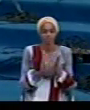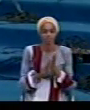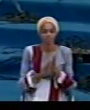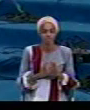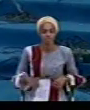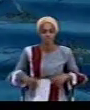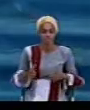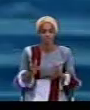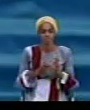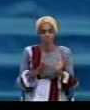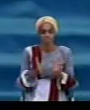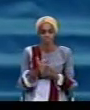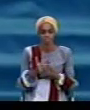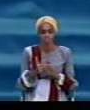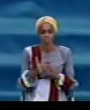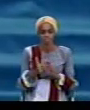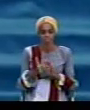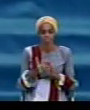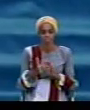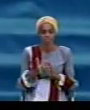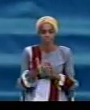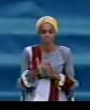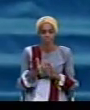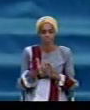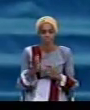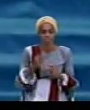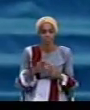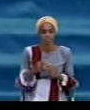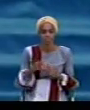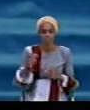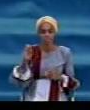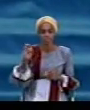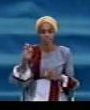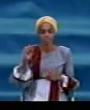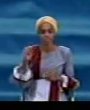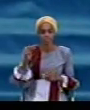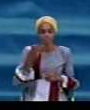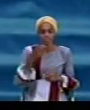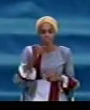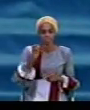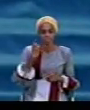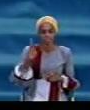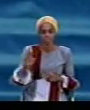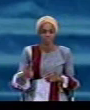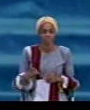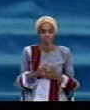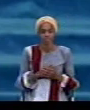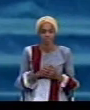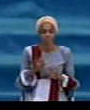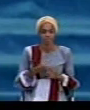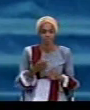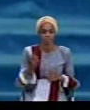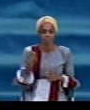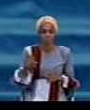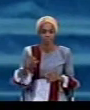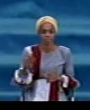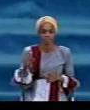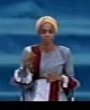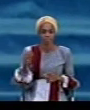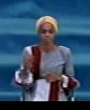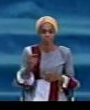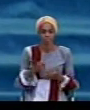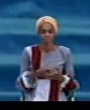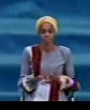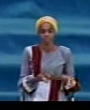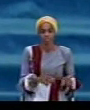Jesus. I'm Balogun Esther. I'm from Akpata. Oh, it happens that when I was coming